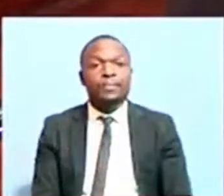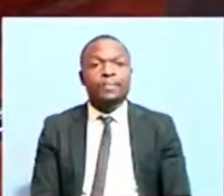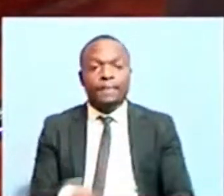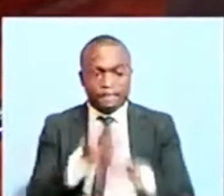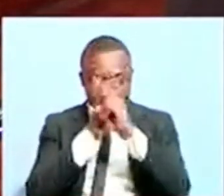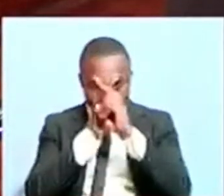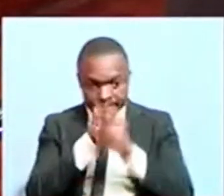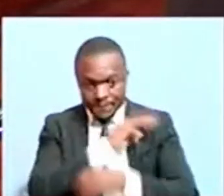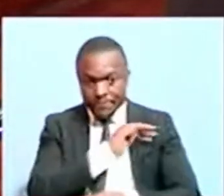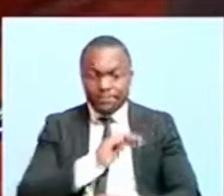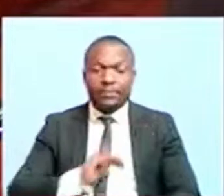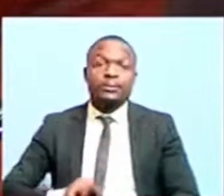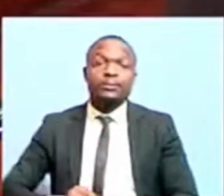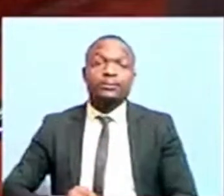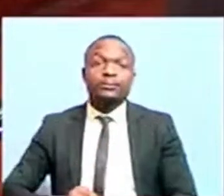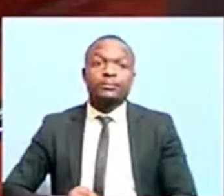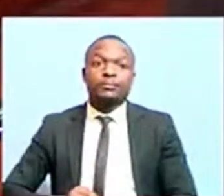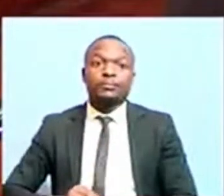members.